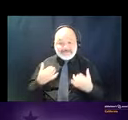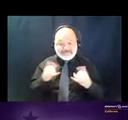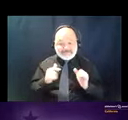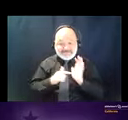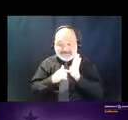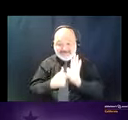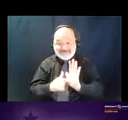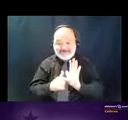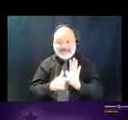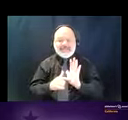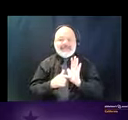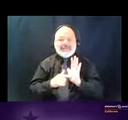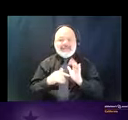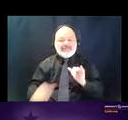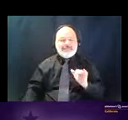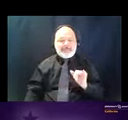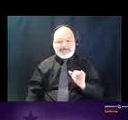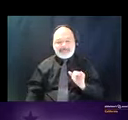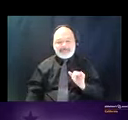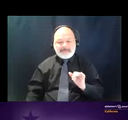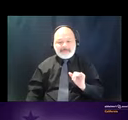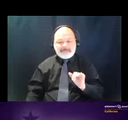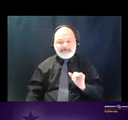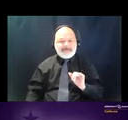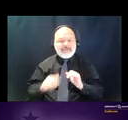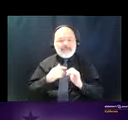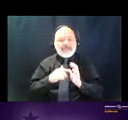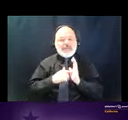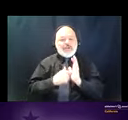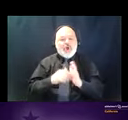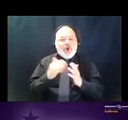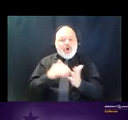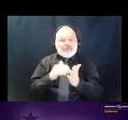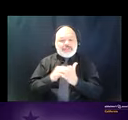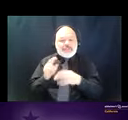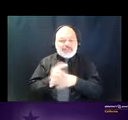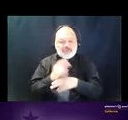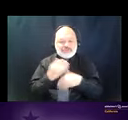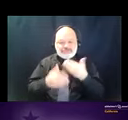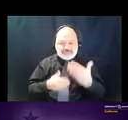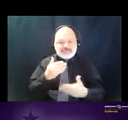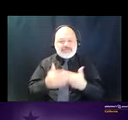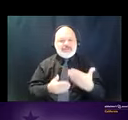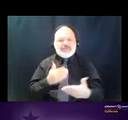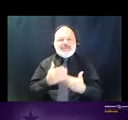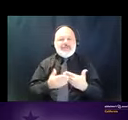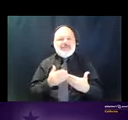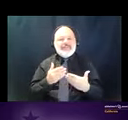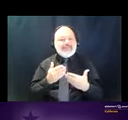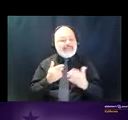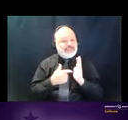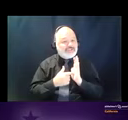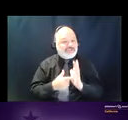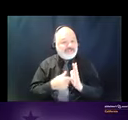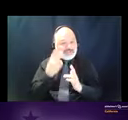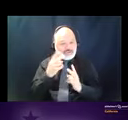and healthcare. While health disparities and healthcare disparities are often used interchangeably, there are important distinctions between these